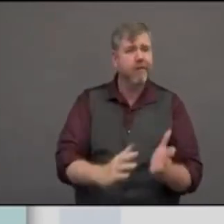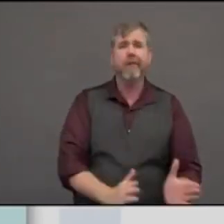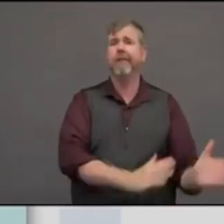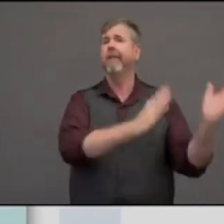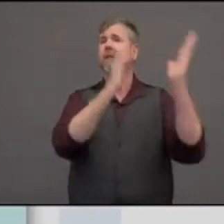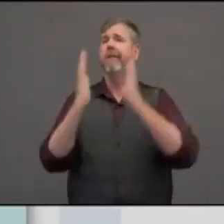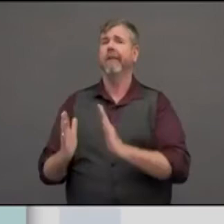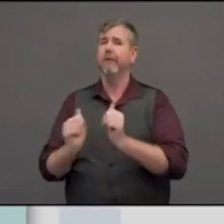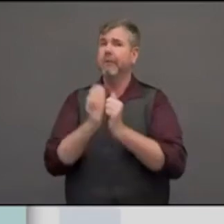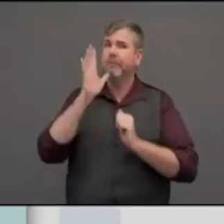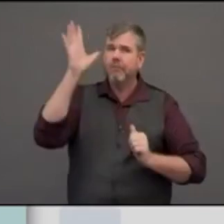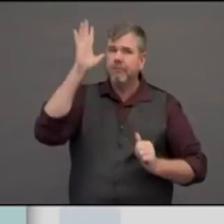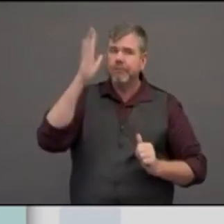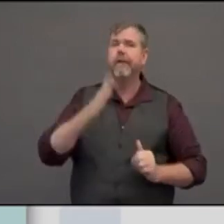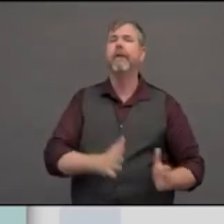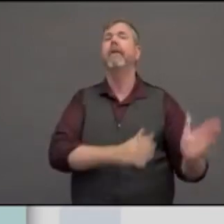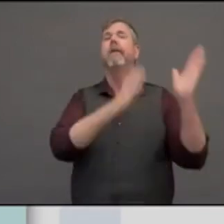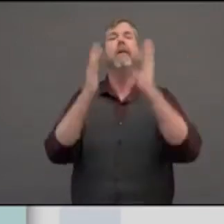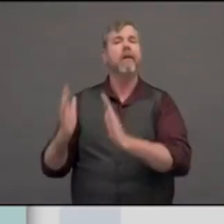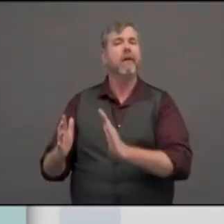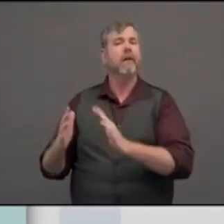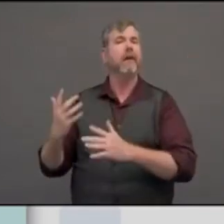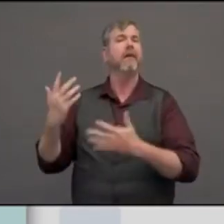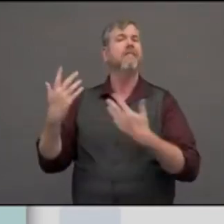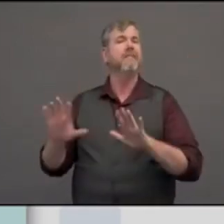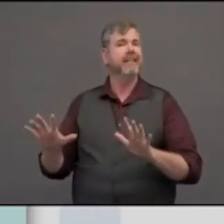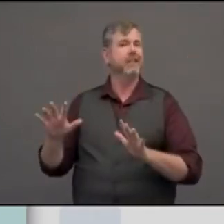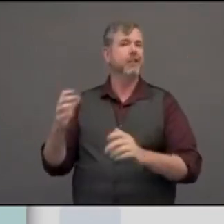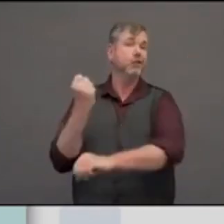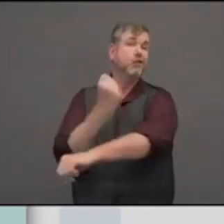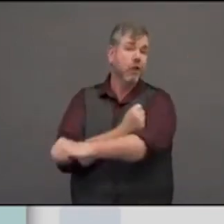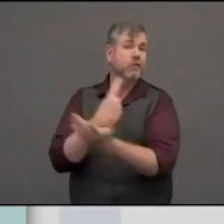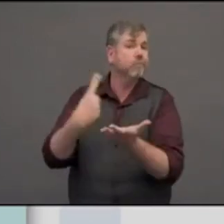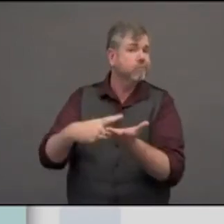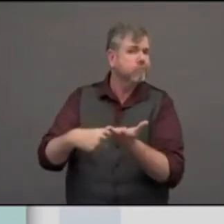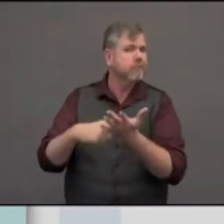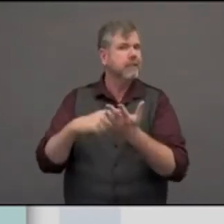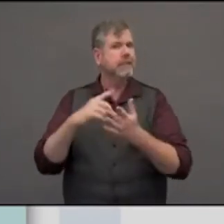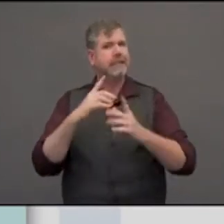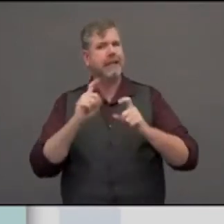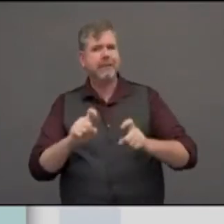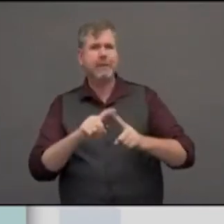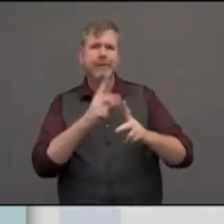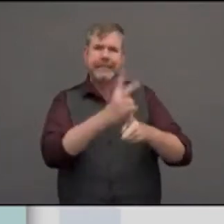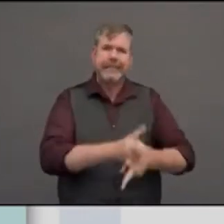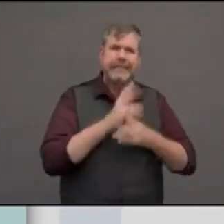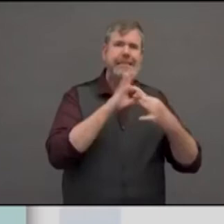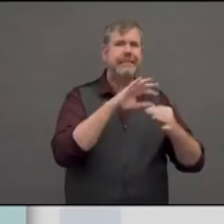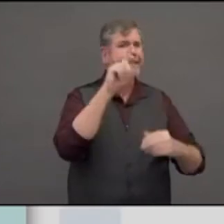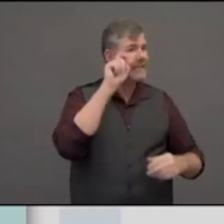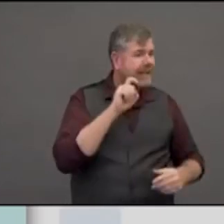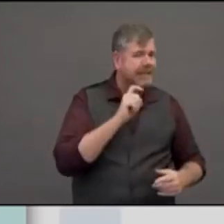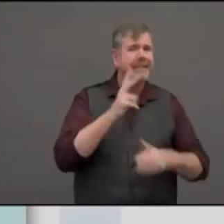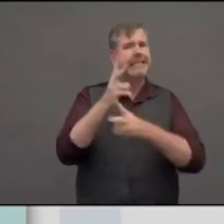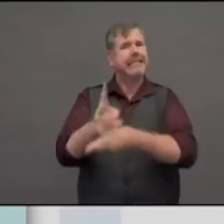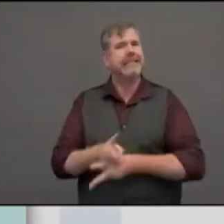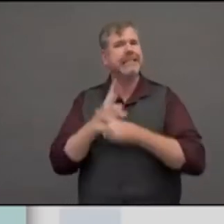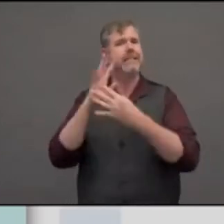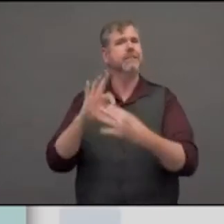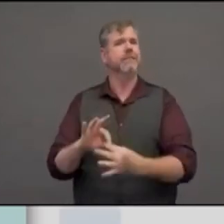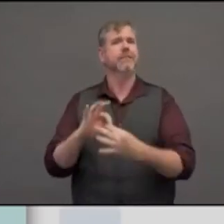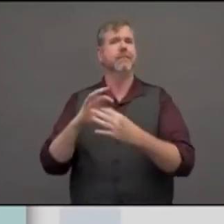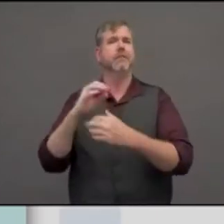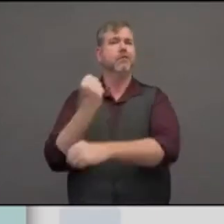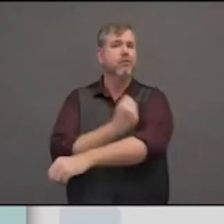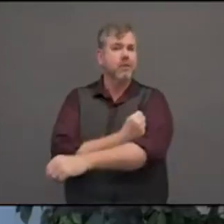This is for parents who have younger kids in their 20s, teens. This